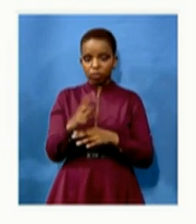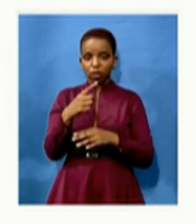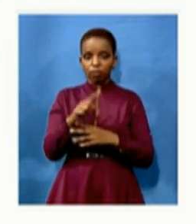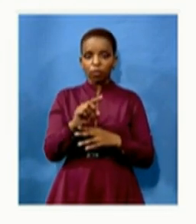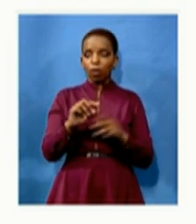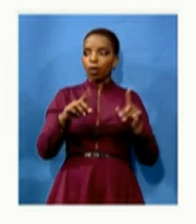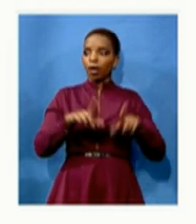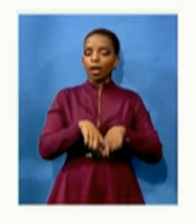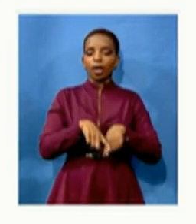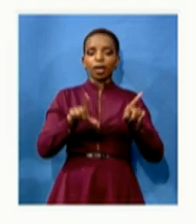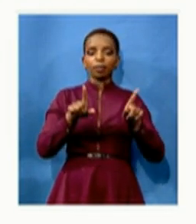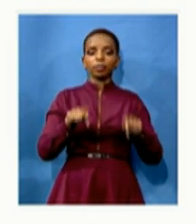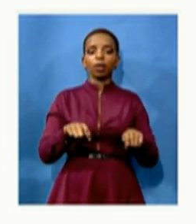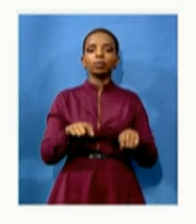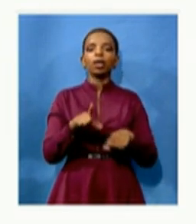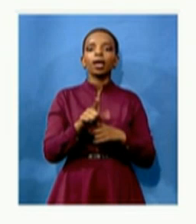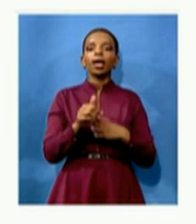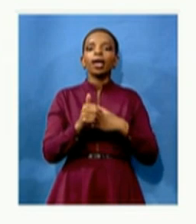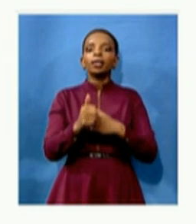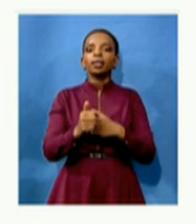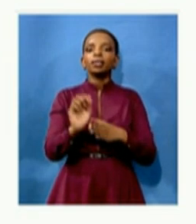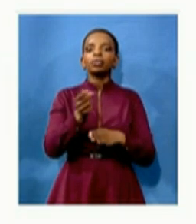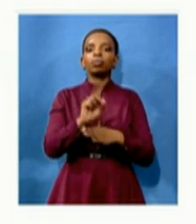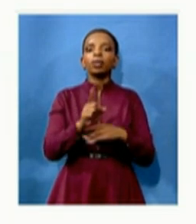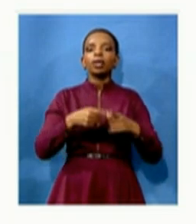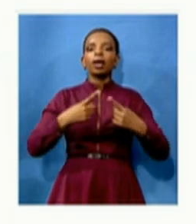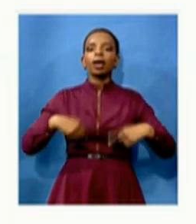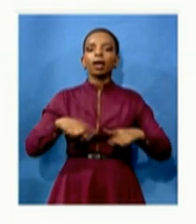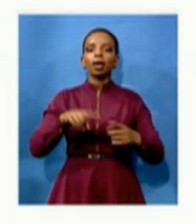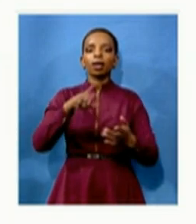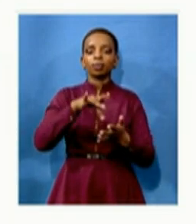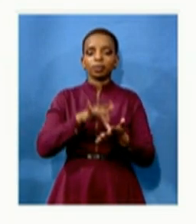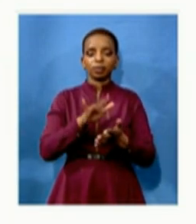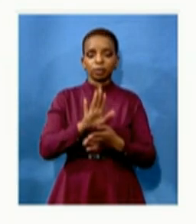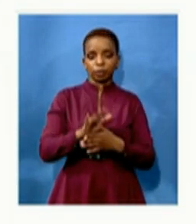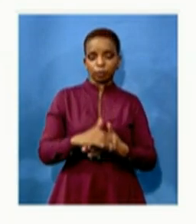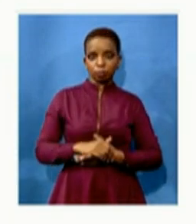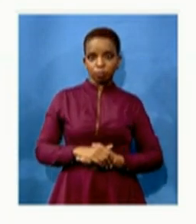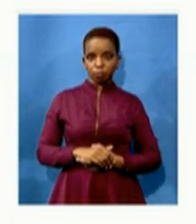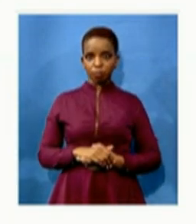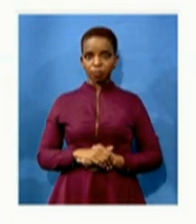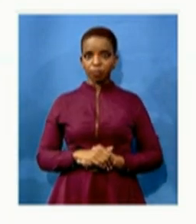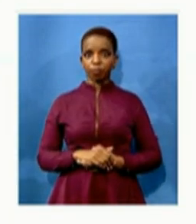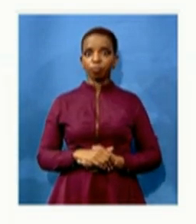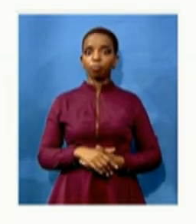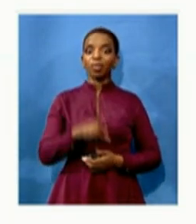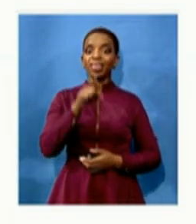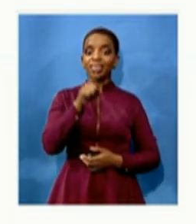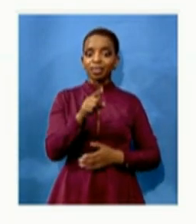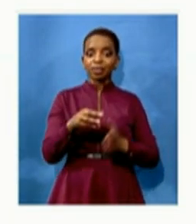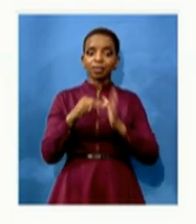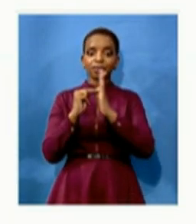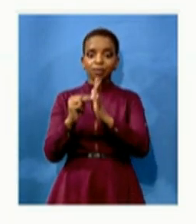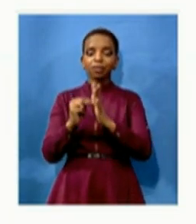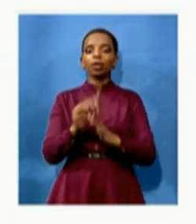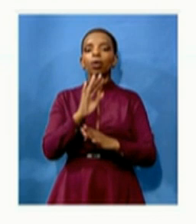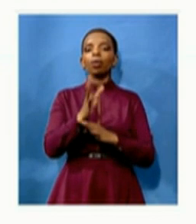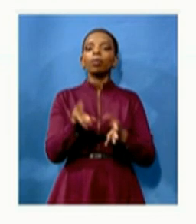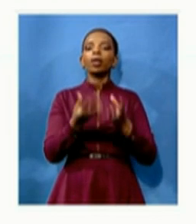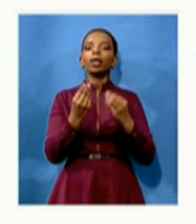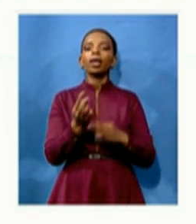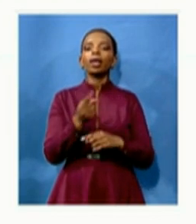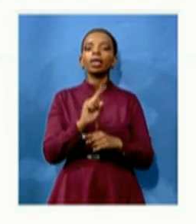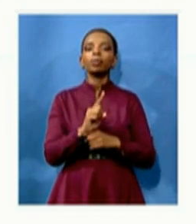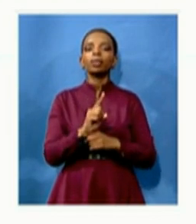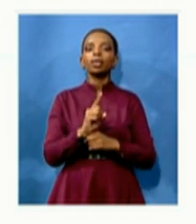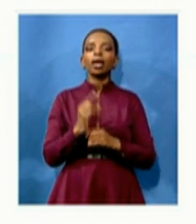baseline calibration. So in this model, you have in the first step some agents that become initially infected, maybe because they have been